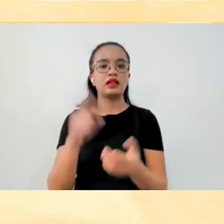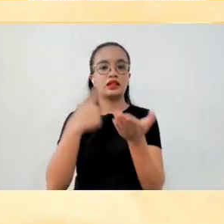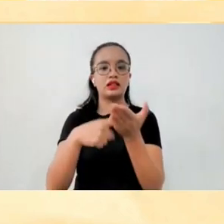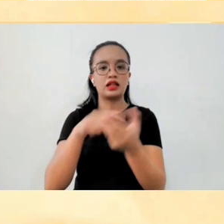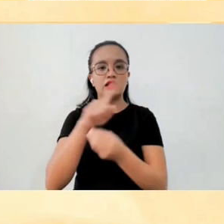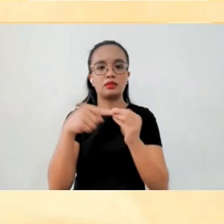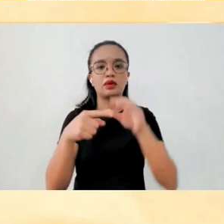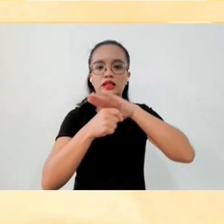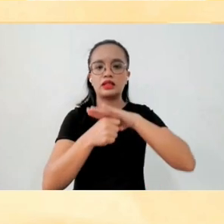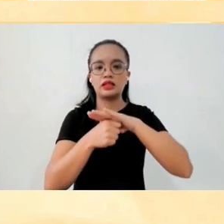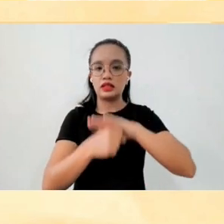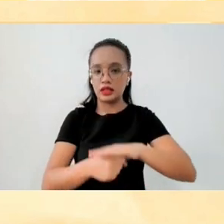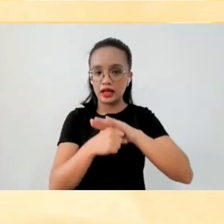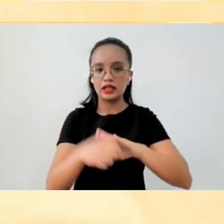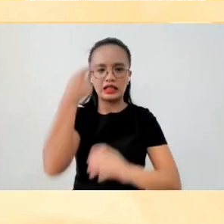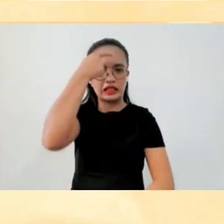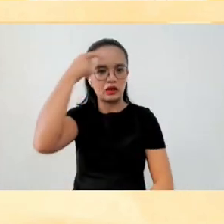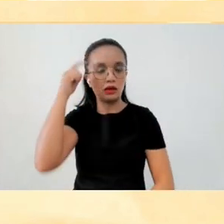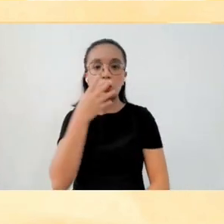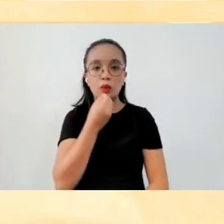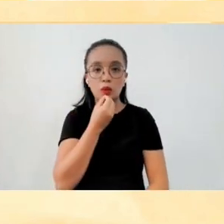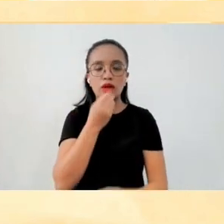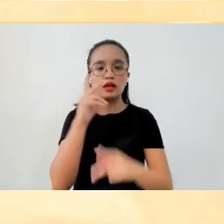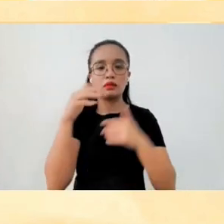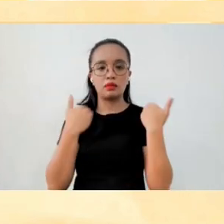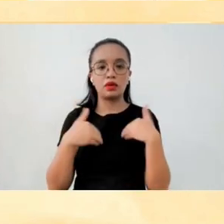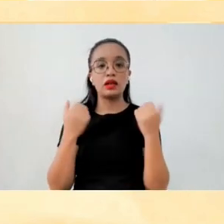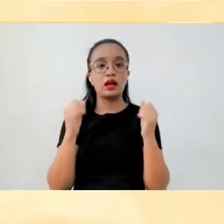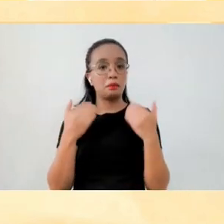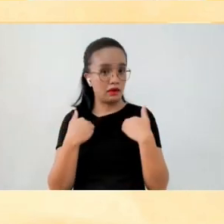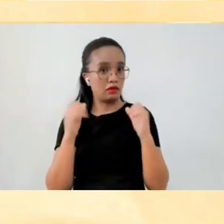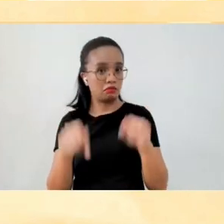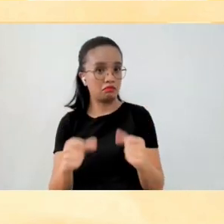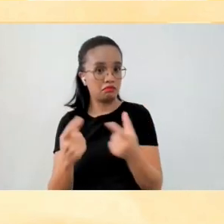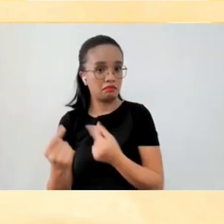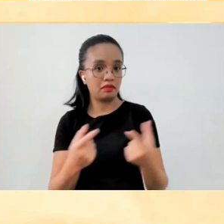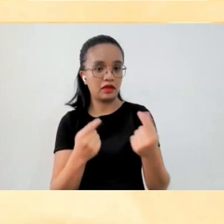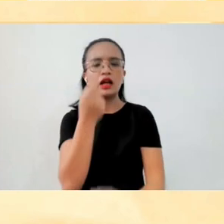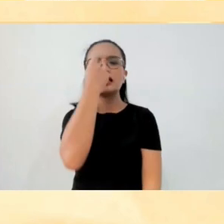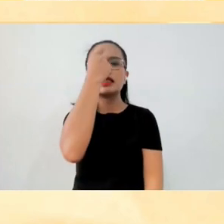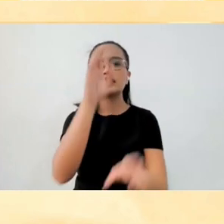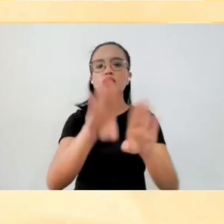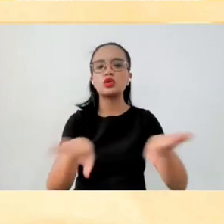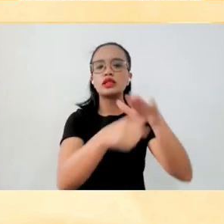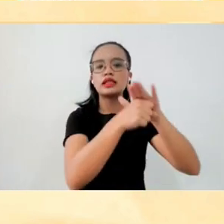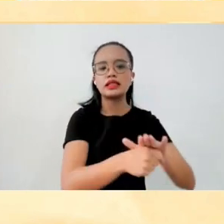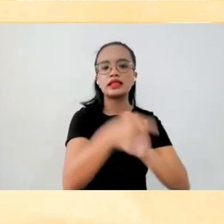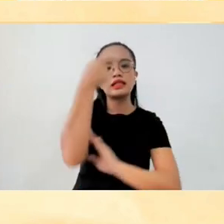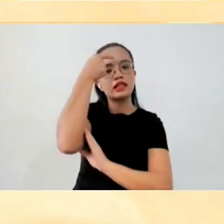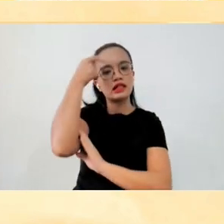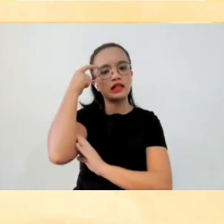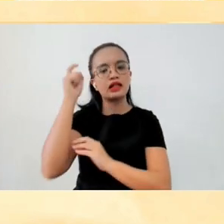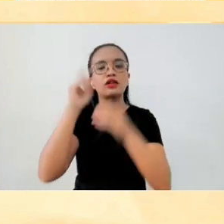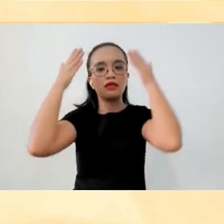trauma ng mga kabataan, may magagawa nga ba? Understanding Children's Stress and Trauma focuses on the current issues on